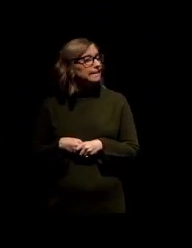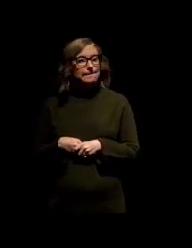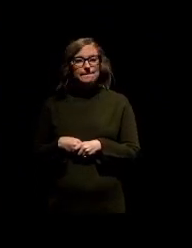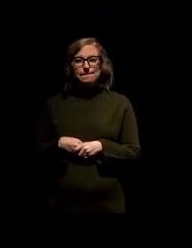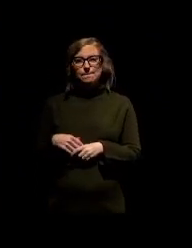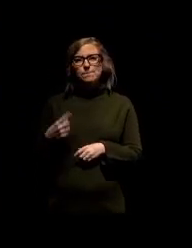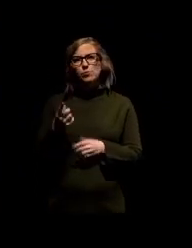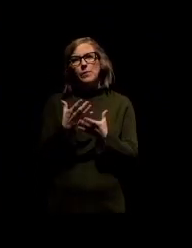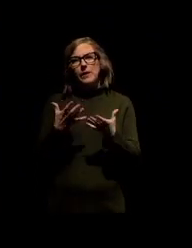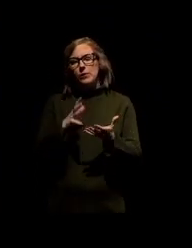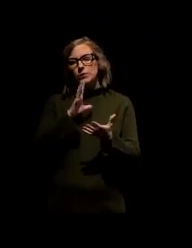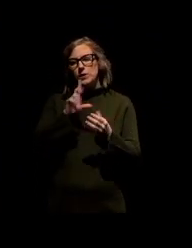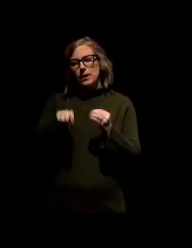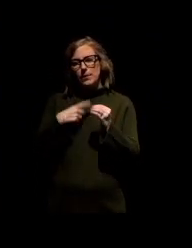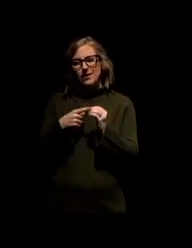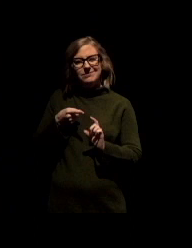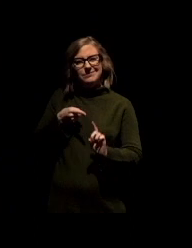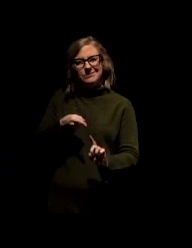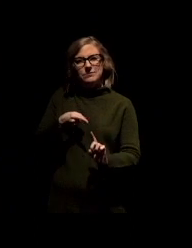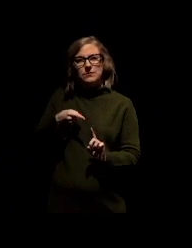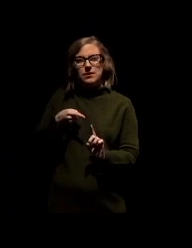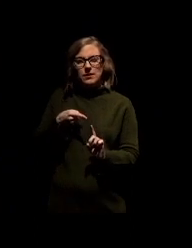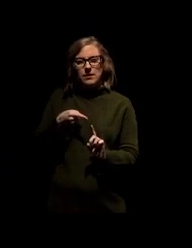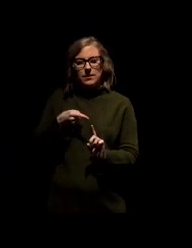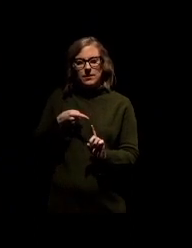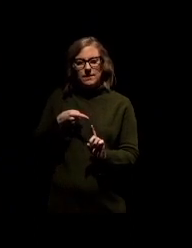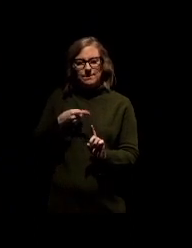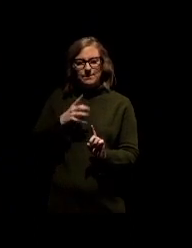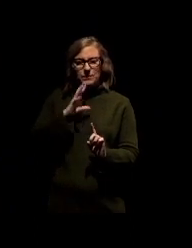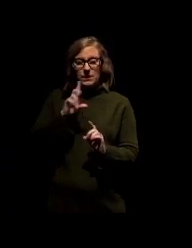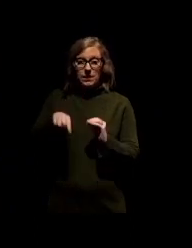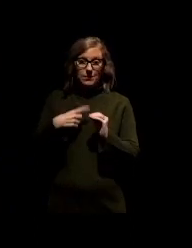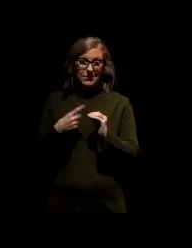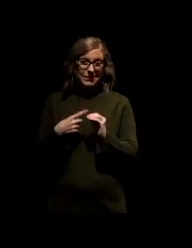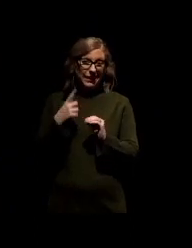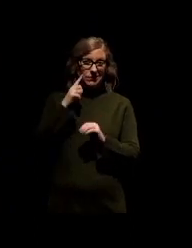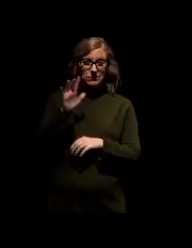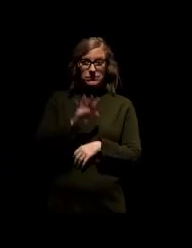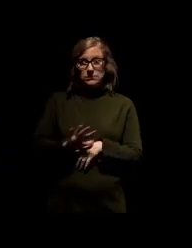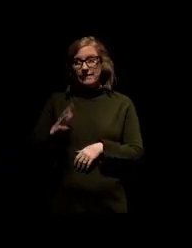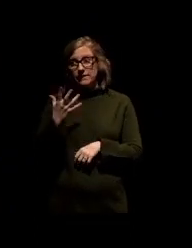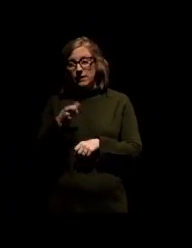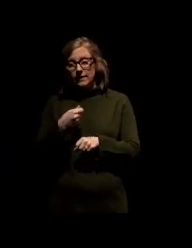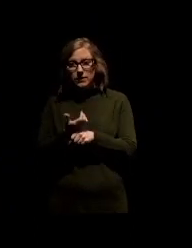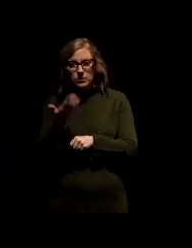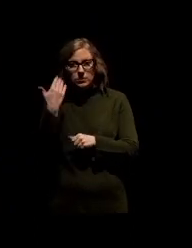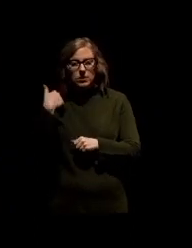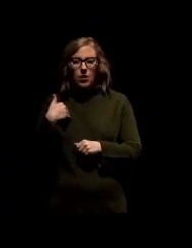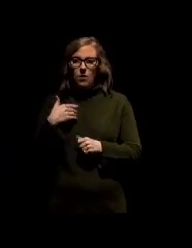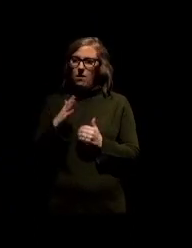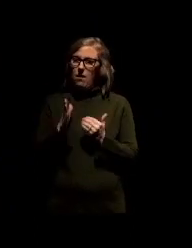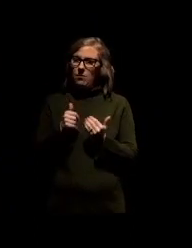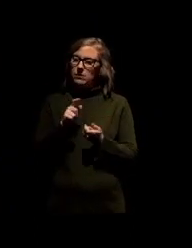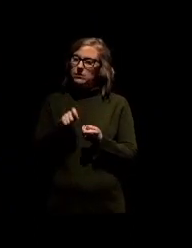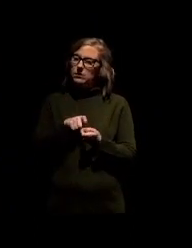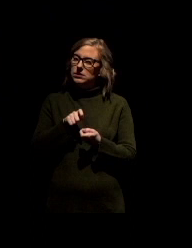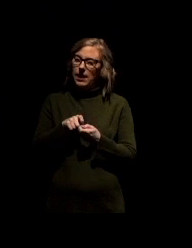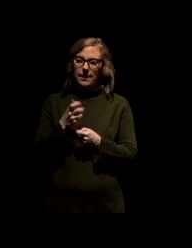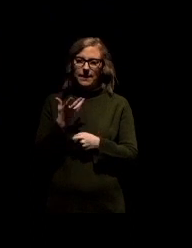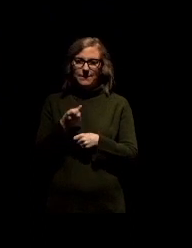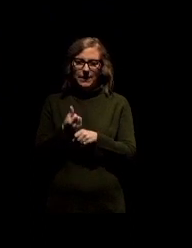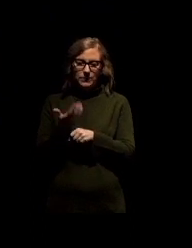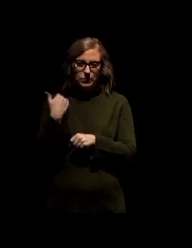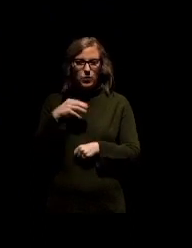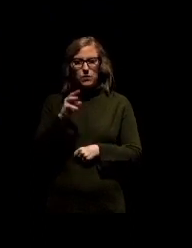One of the things I want to talk about specifically is about 5 years ago, practically to the date, so in March